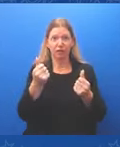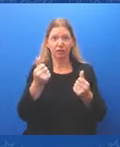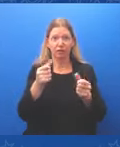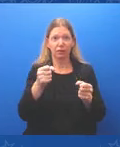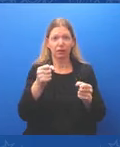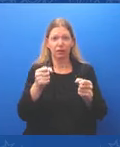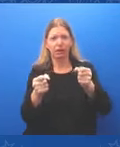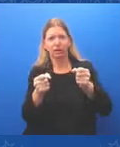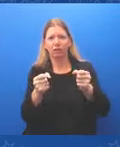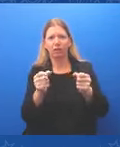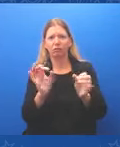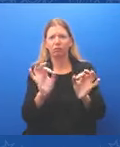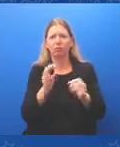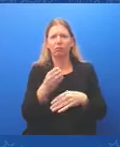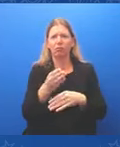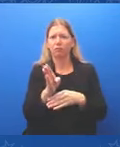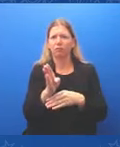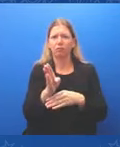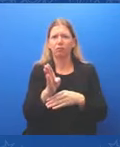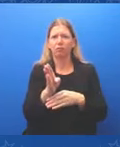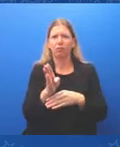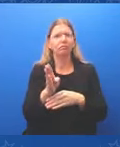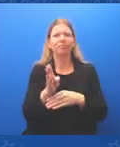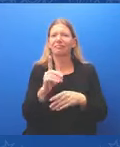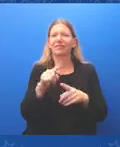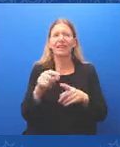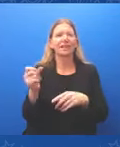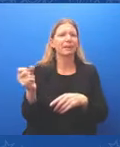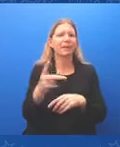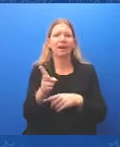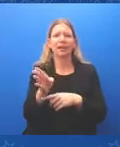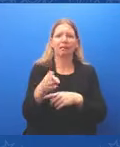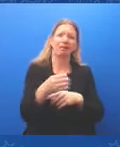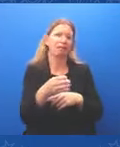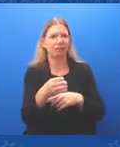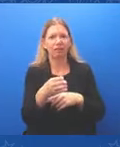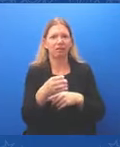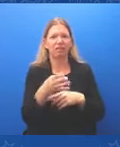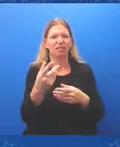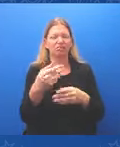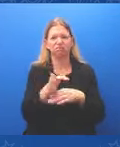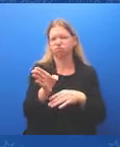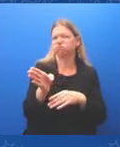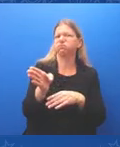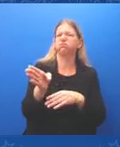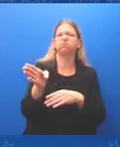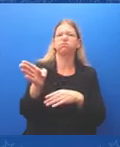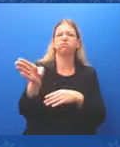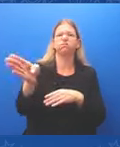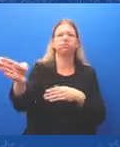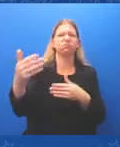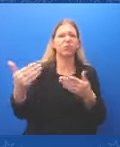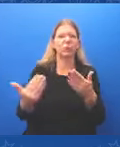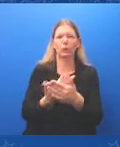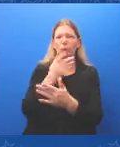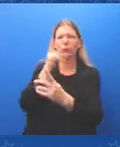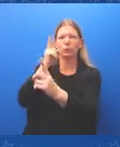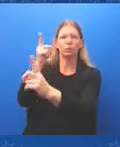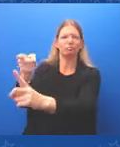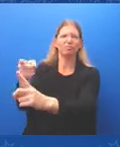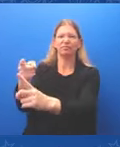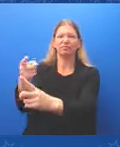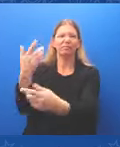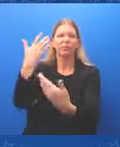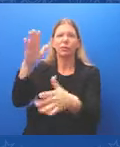you have a whole new outline, a whole new destination. You're not sure where it is. You got to adjust to it. Well, the way I look at